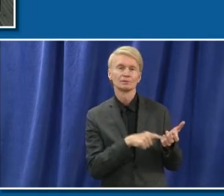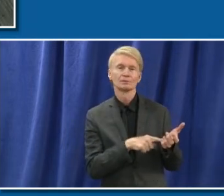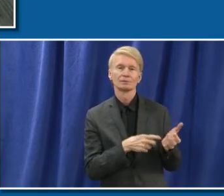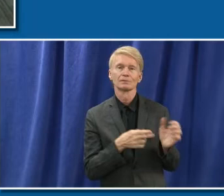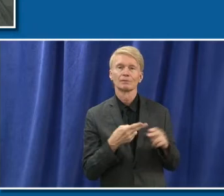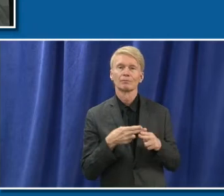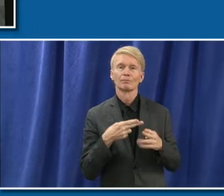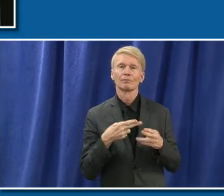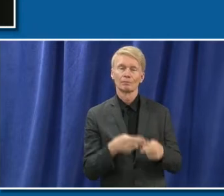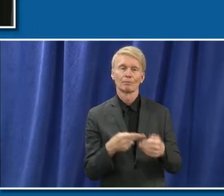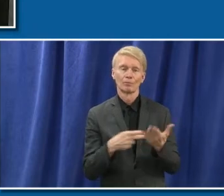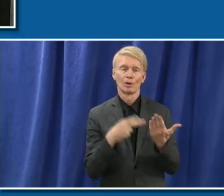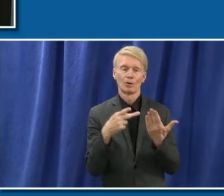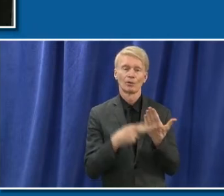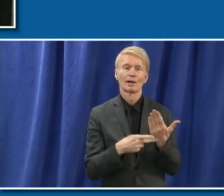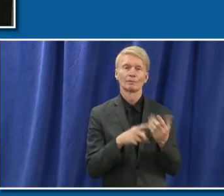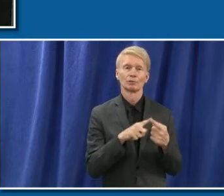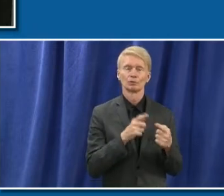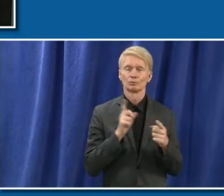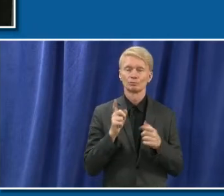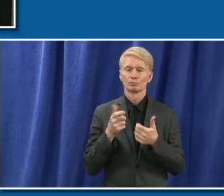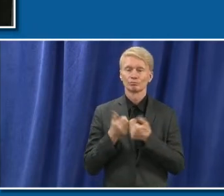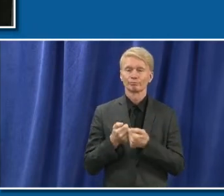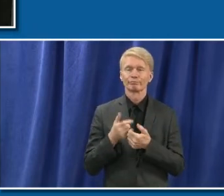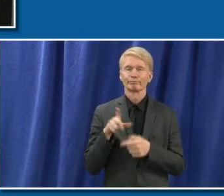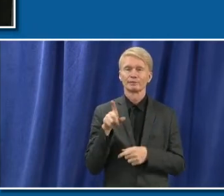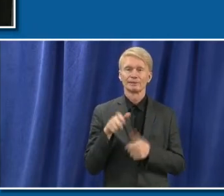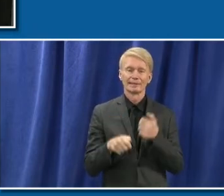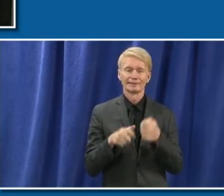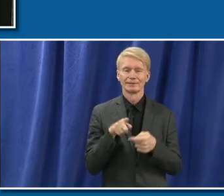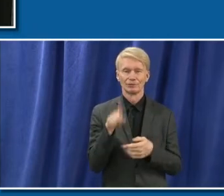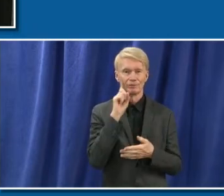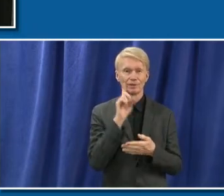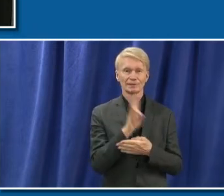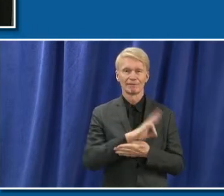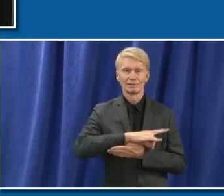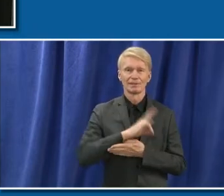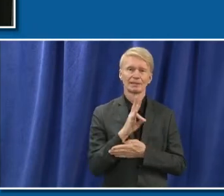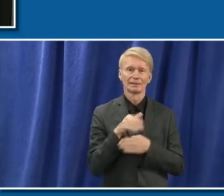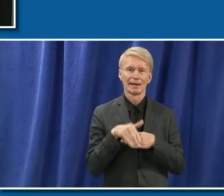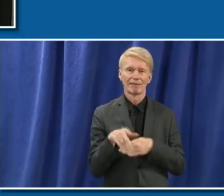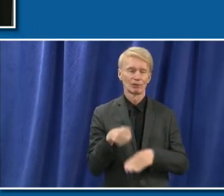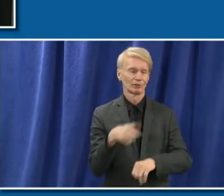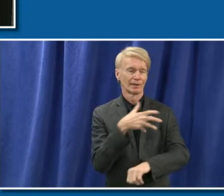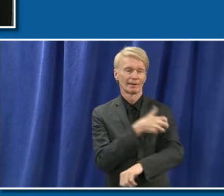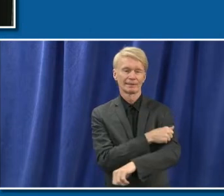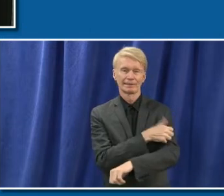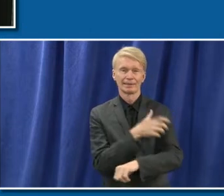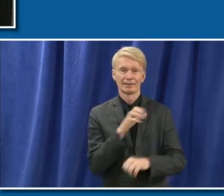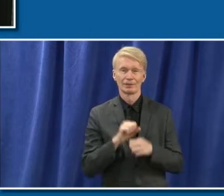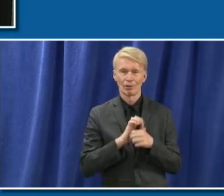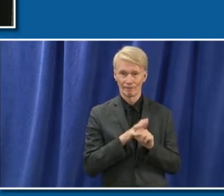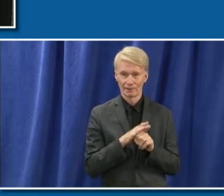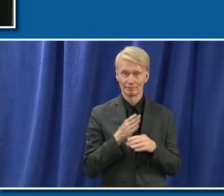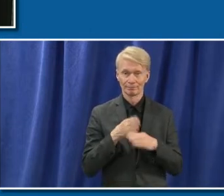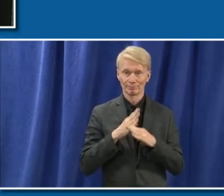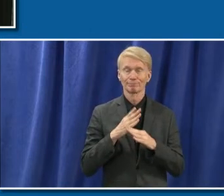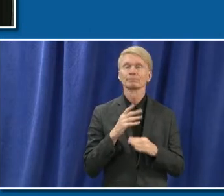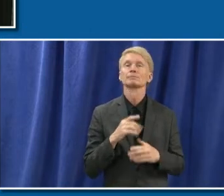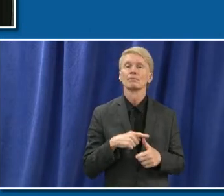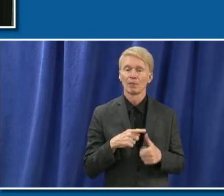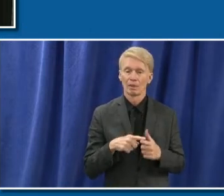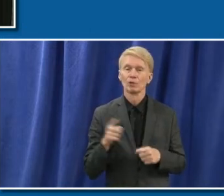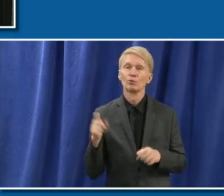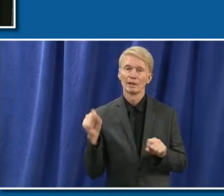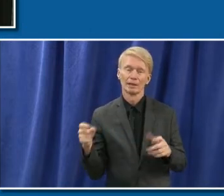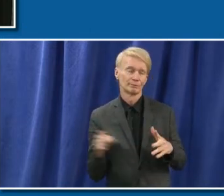a program that literally will text them daily for 1 week after they have received COVID vaccine, and they'll be able to respond back if they're having any